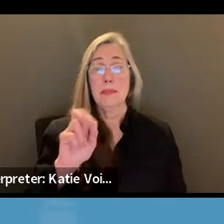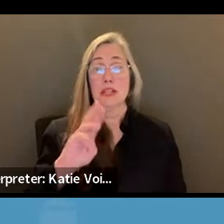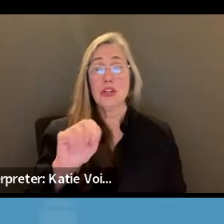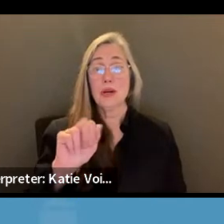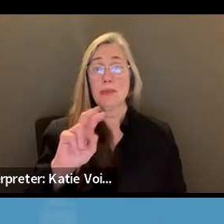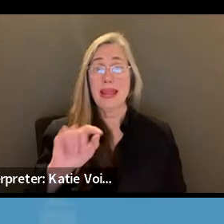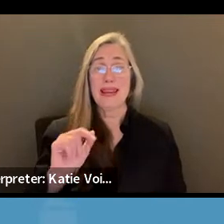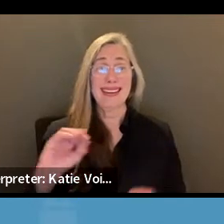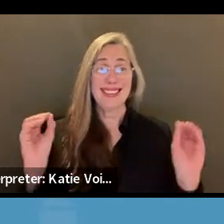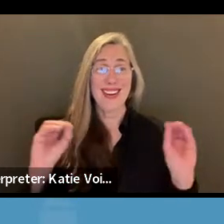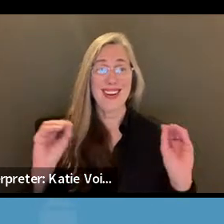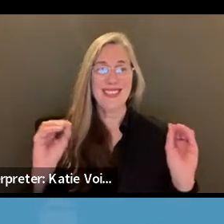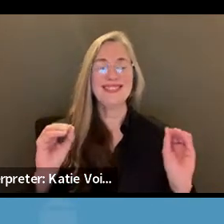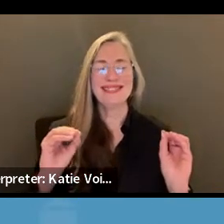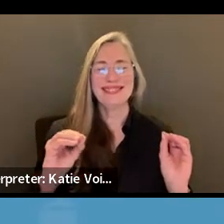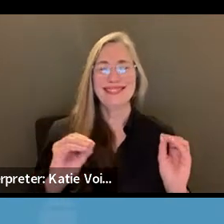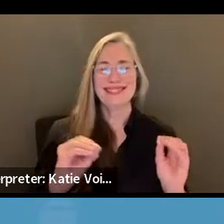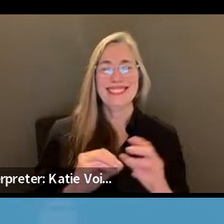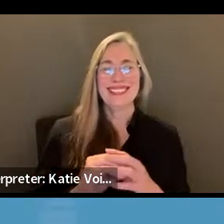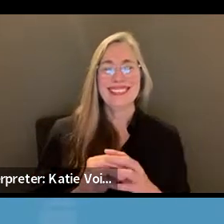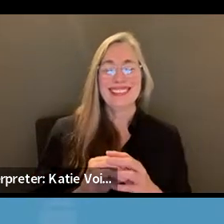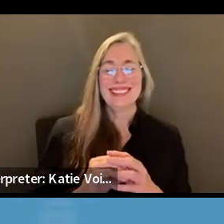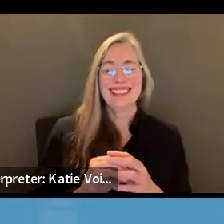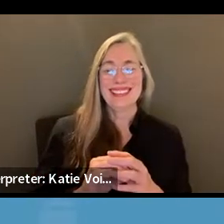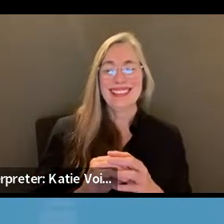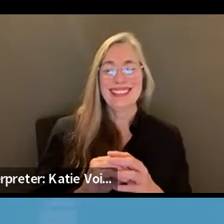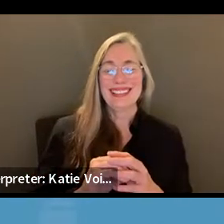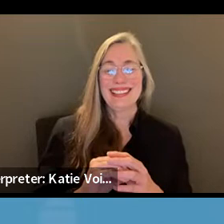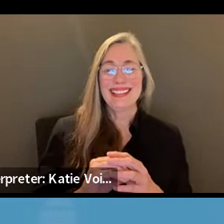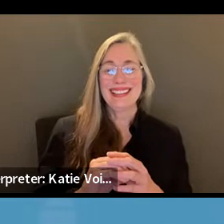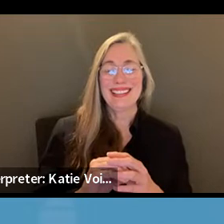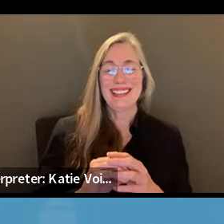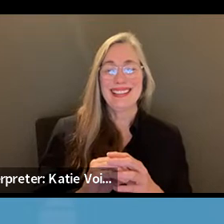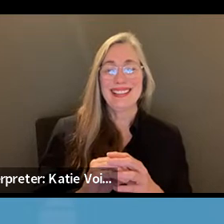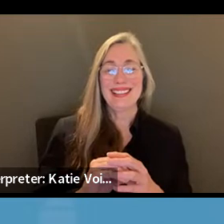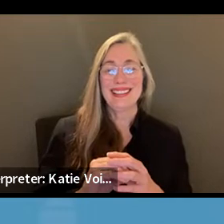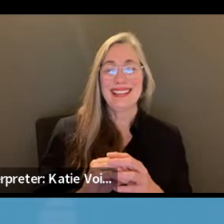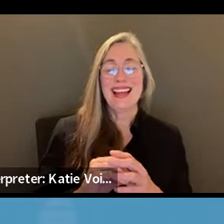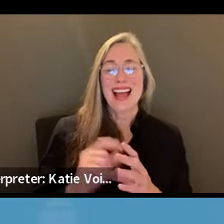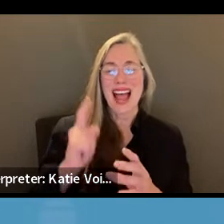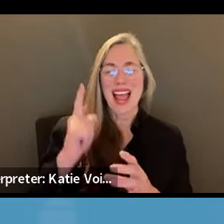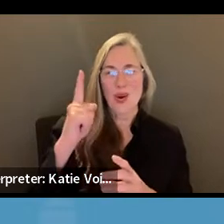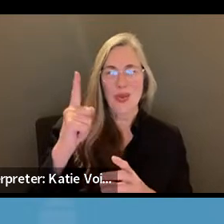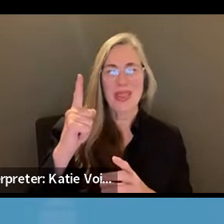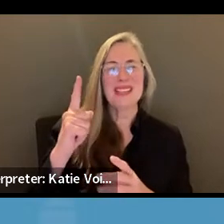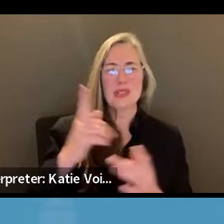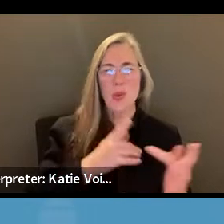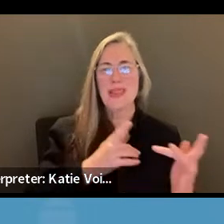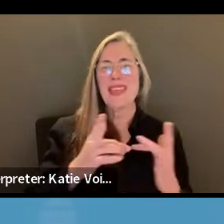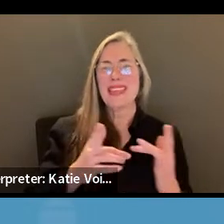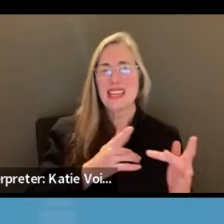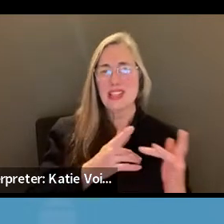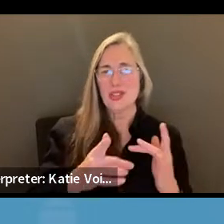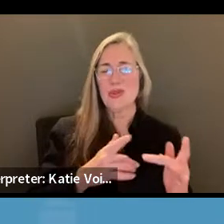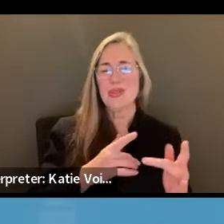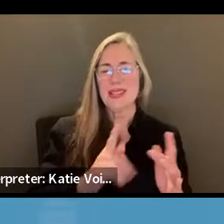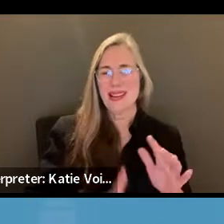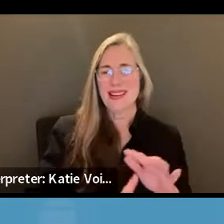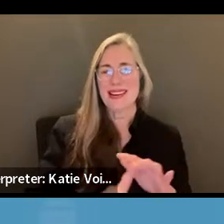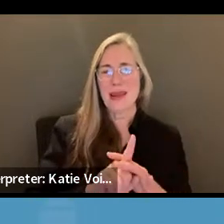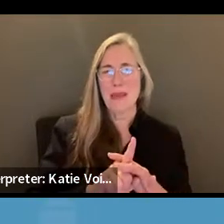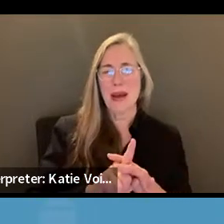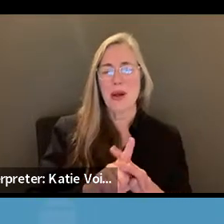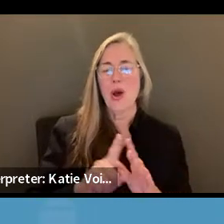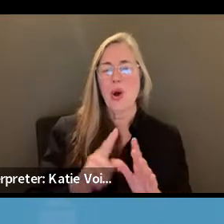No? Okay. I know, Mr. Ramirez, this is one of the issues that came up as we were doing the listening tour. And so does this allow